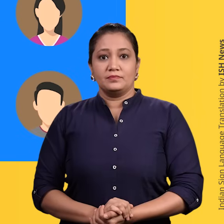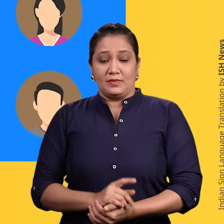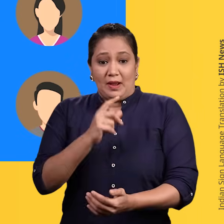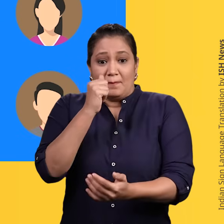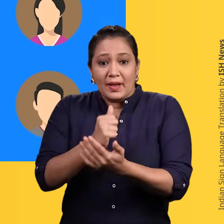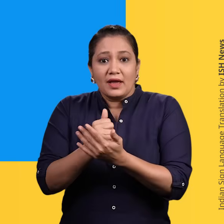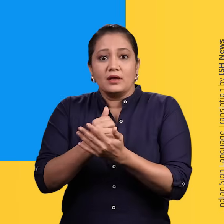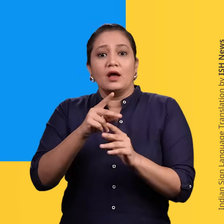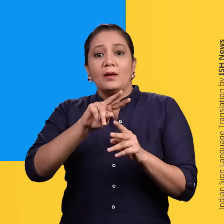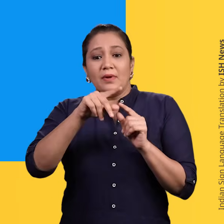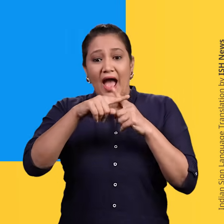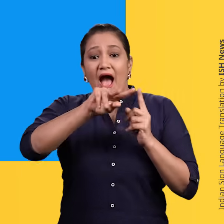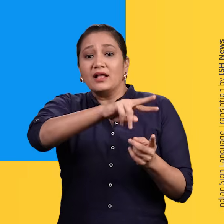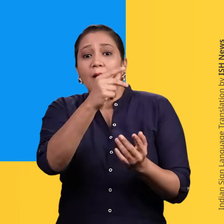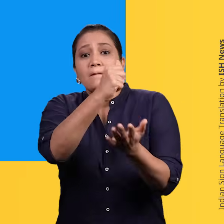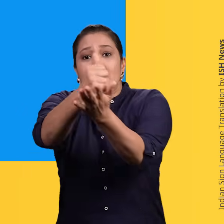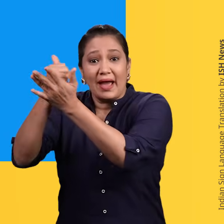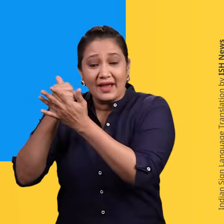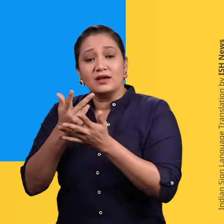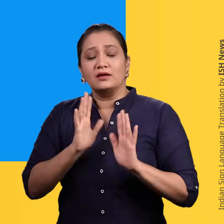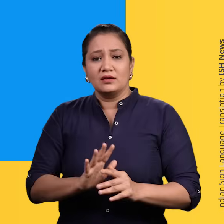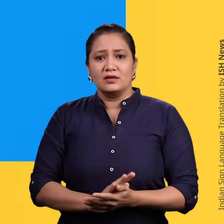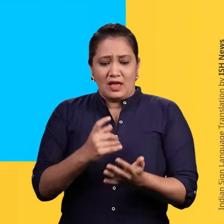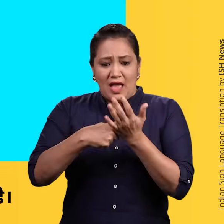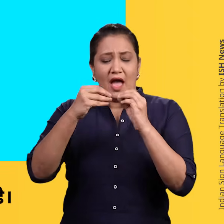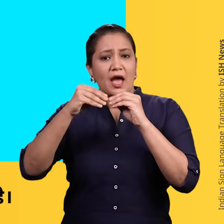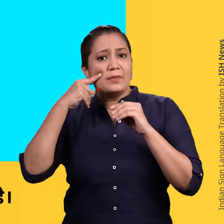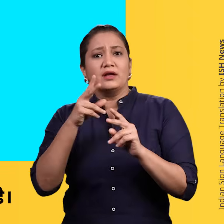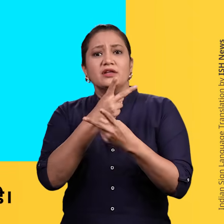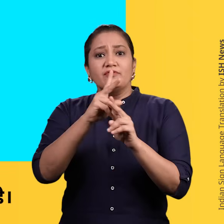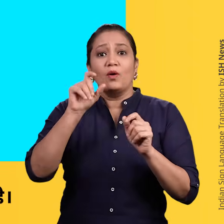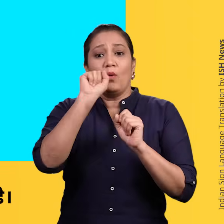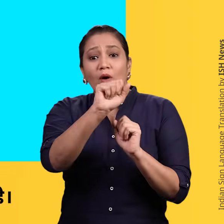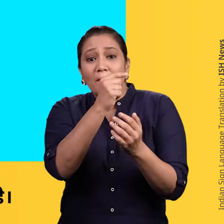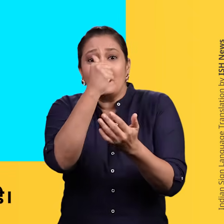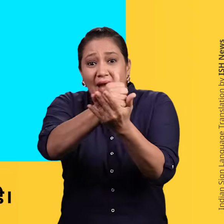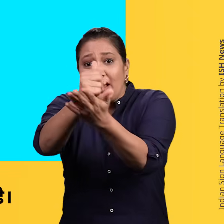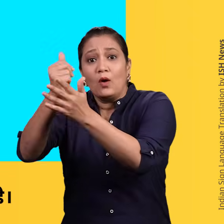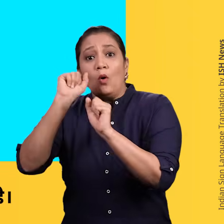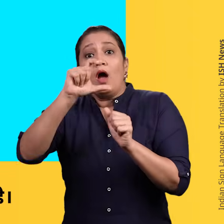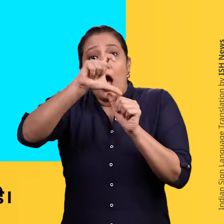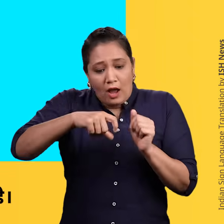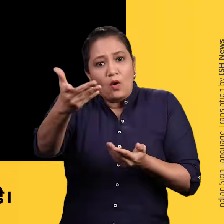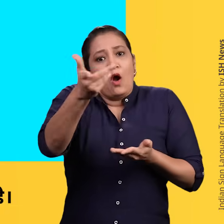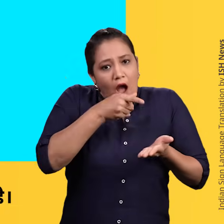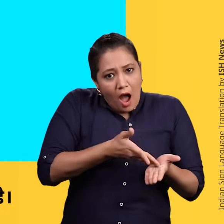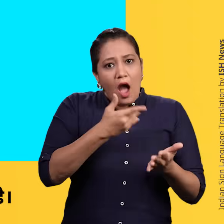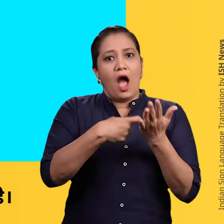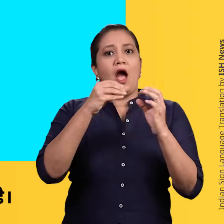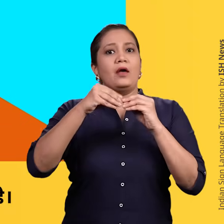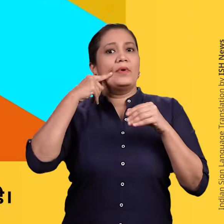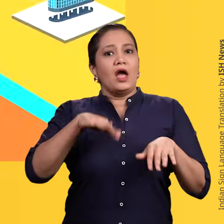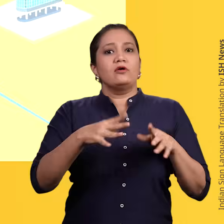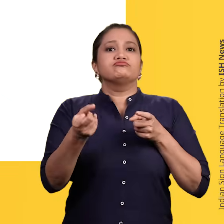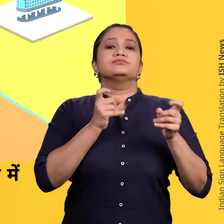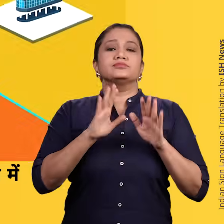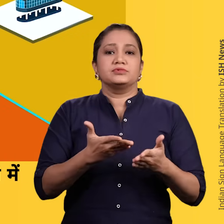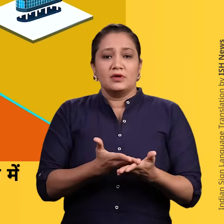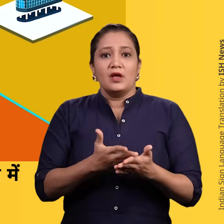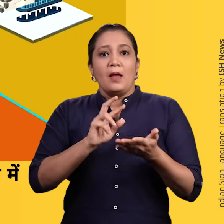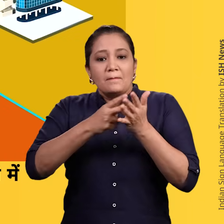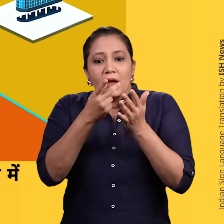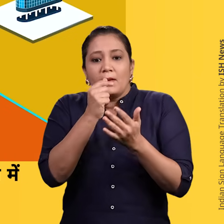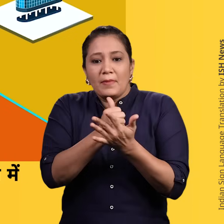government. Banker to banks. RBI maintains the banking accounts of all banks.